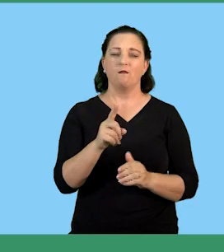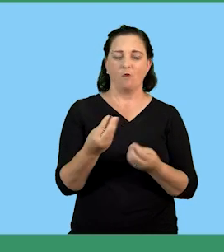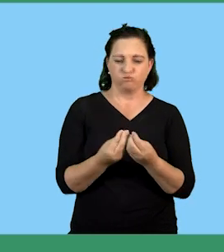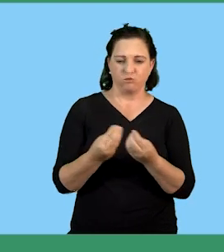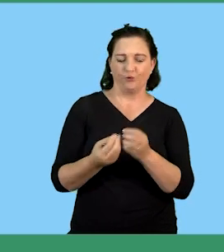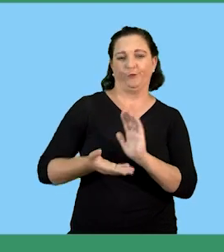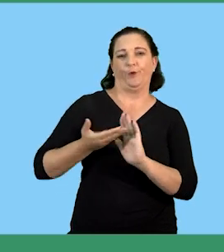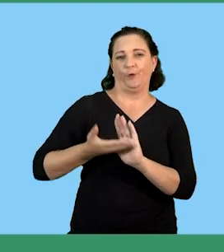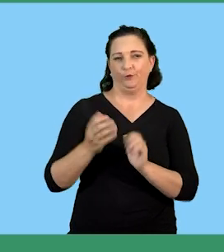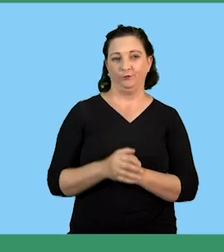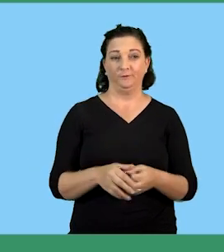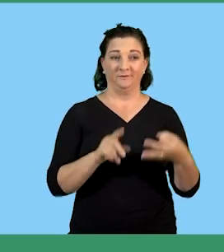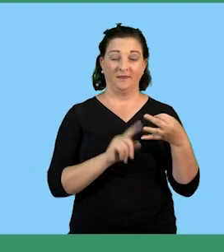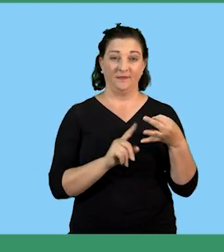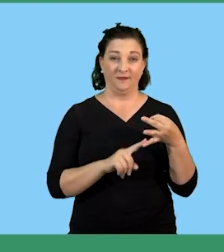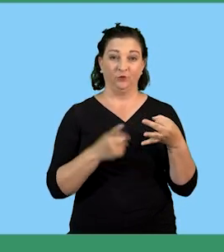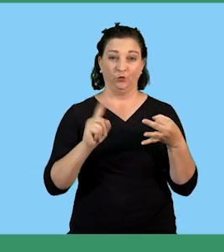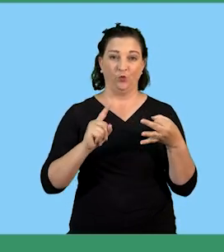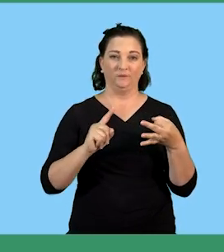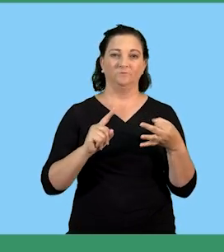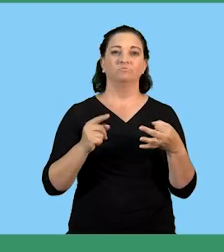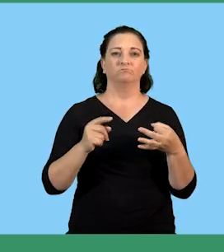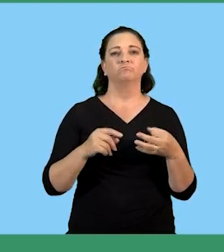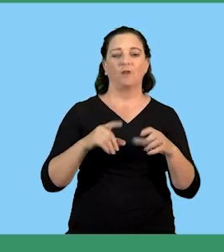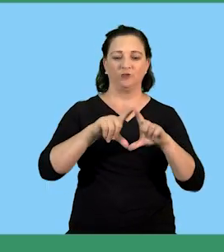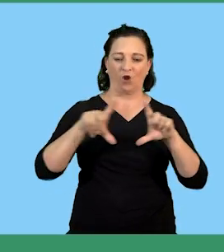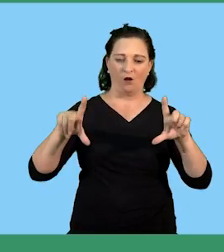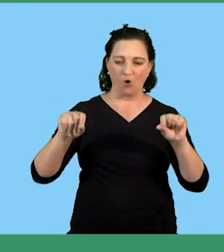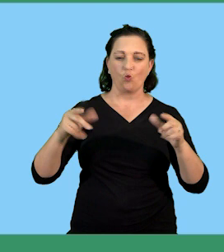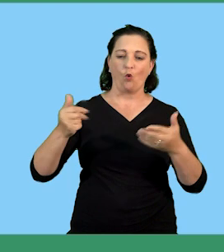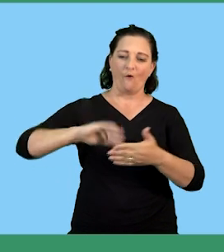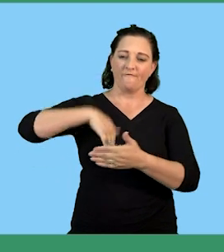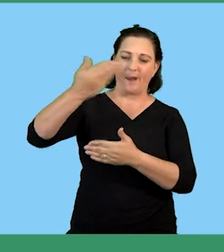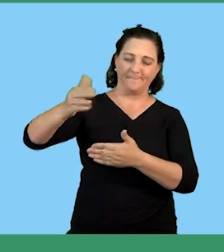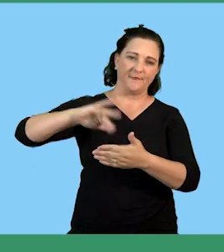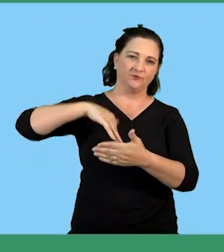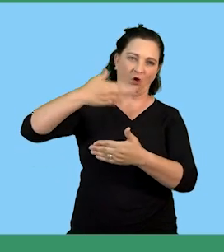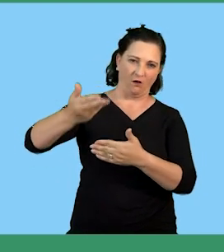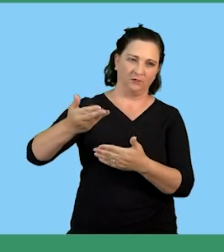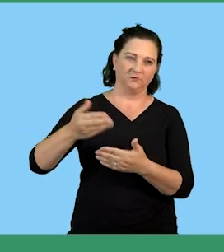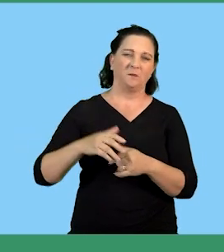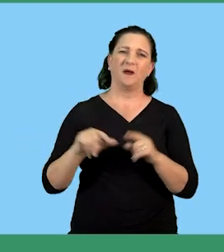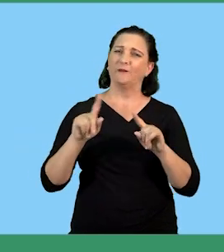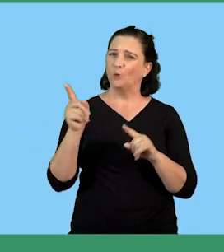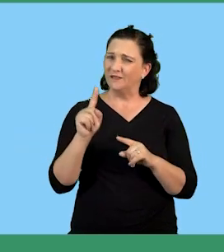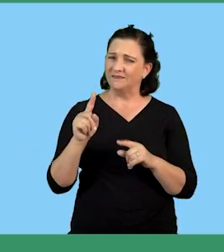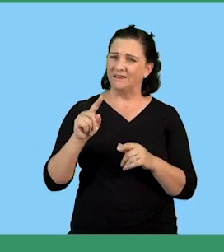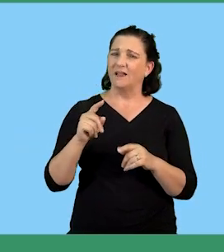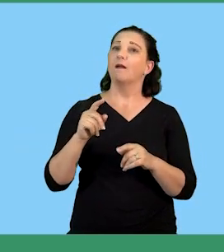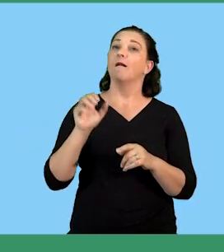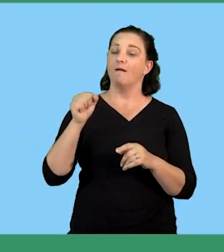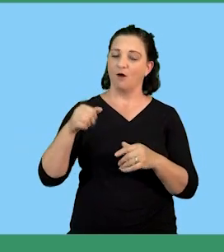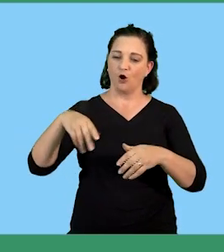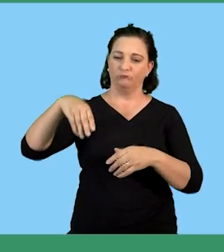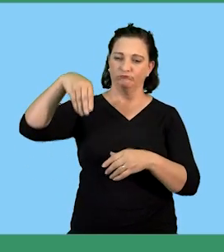product. Right, thirdly, we've got charts or flip charts. Right, what is a chart or what is a flip chart? A flip chart is a board with